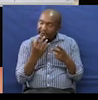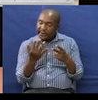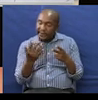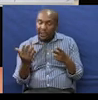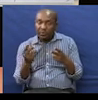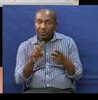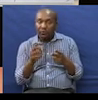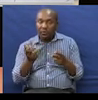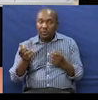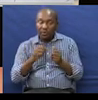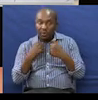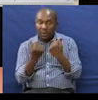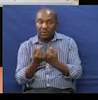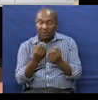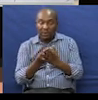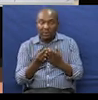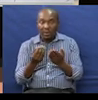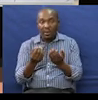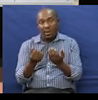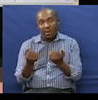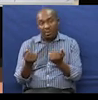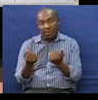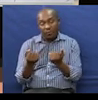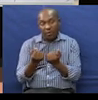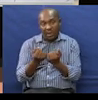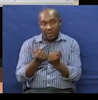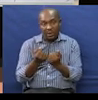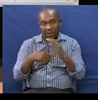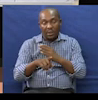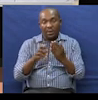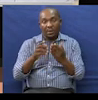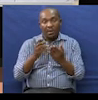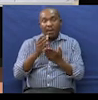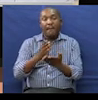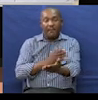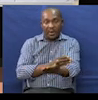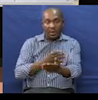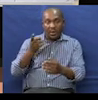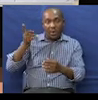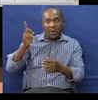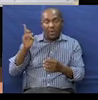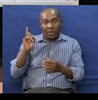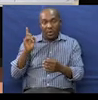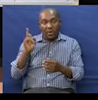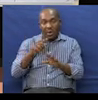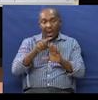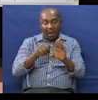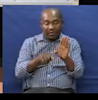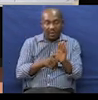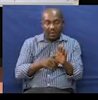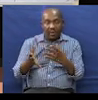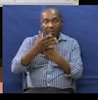social organization and production in pre-colonial Africa, which we said there were only 3 social organizations.